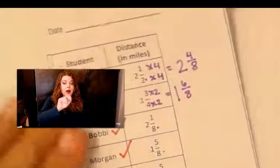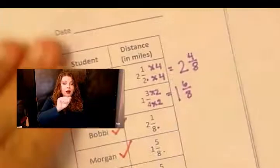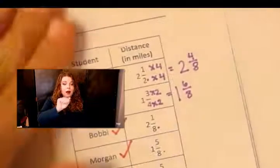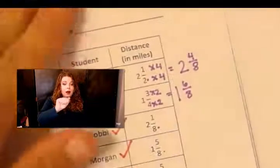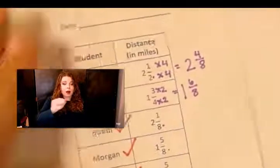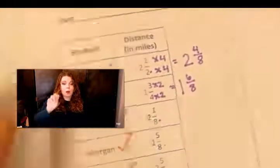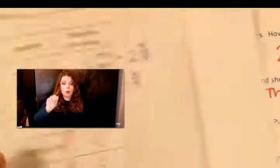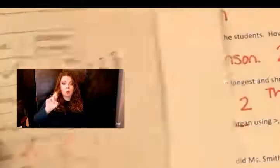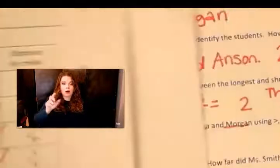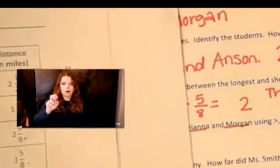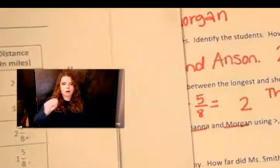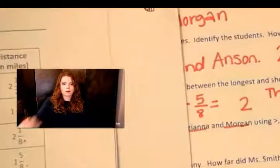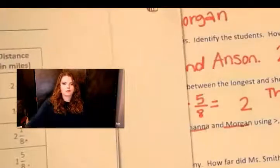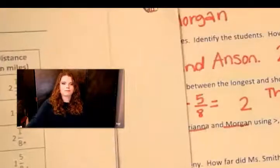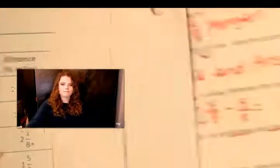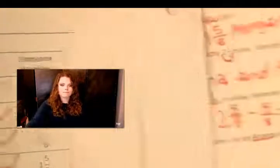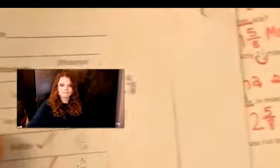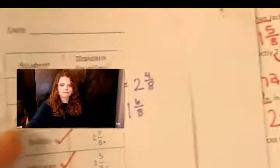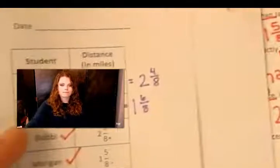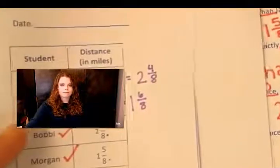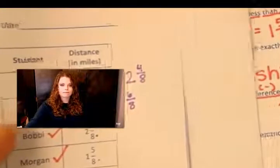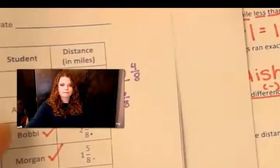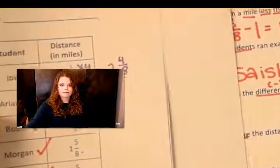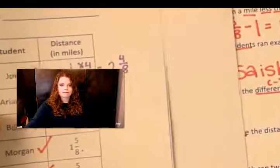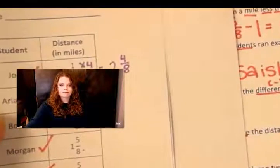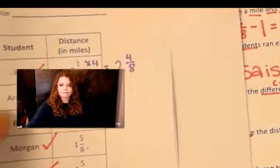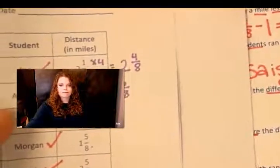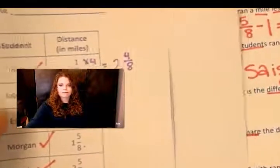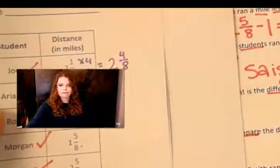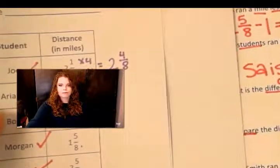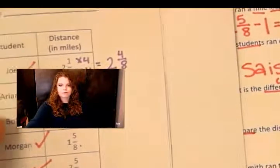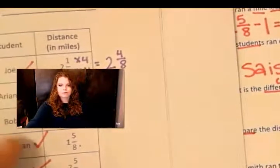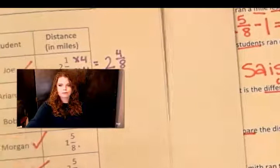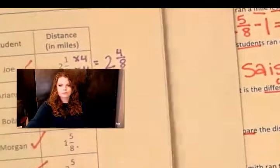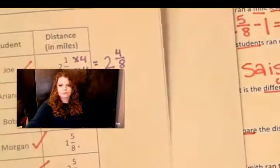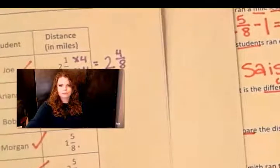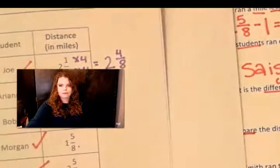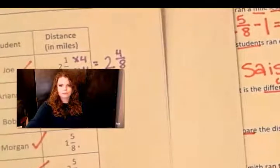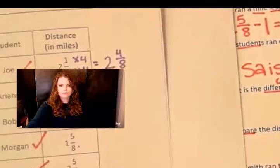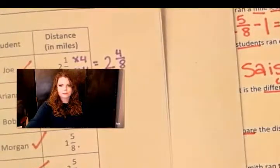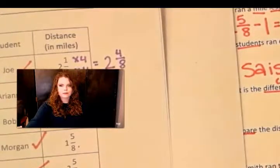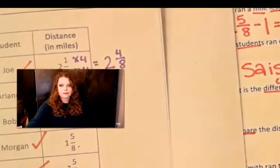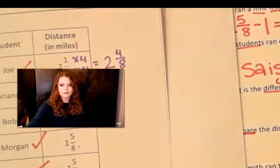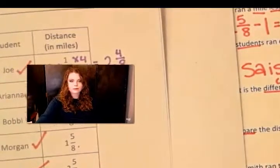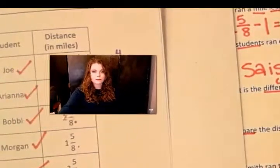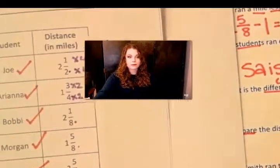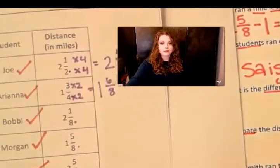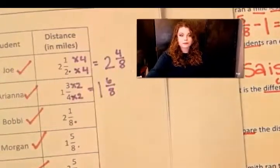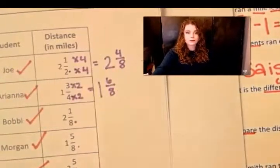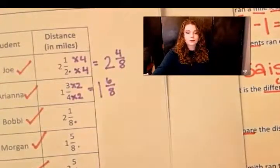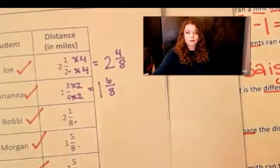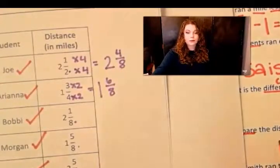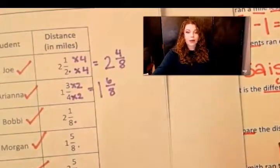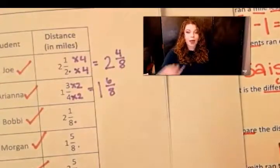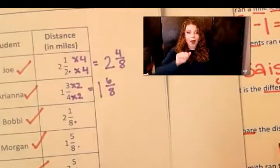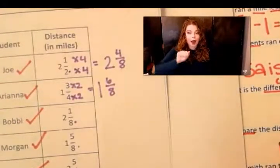So if I'm looking for Ariana here, I'm going to switch maybe a little bit to help to see. Ariana ran